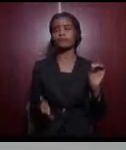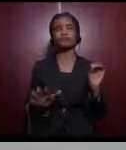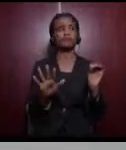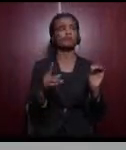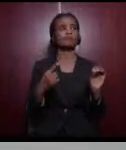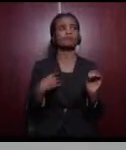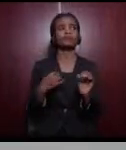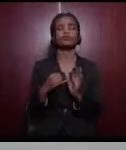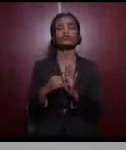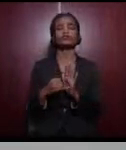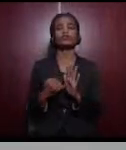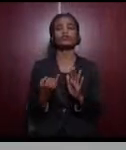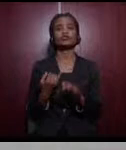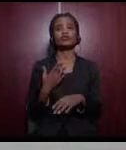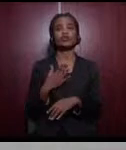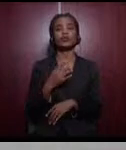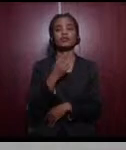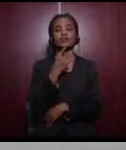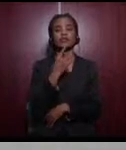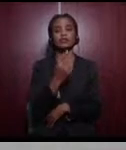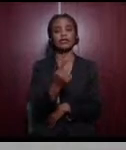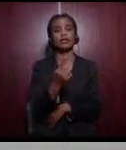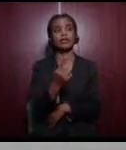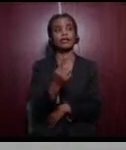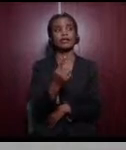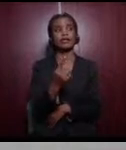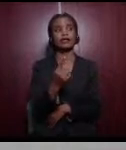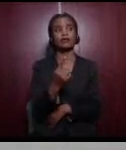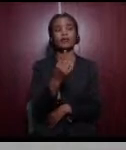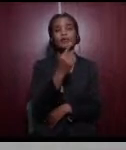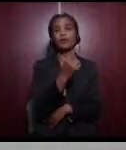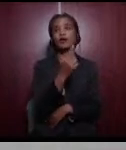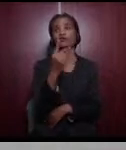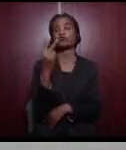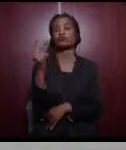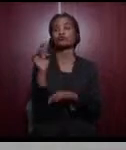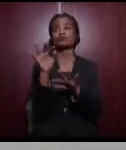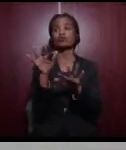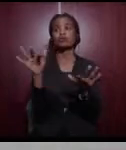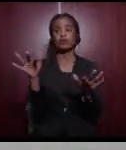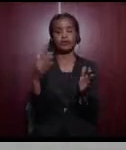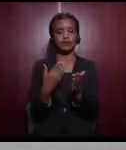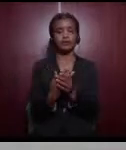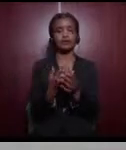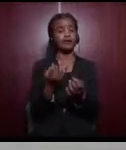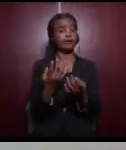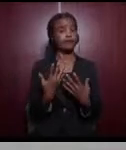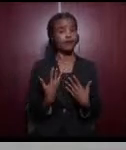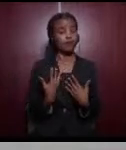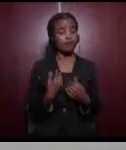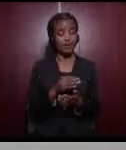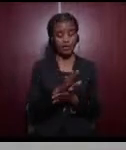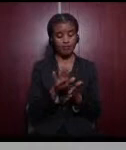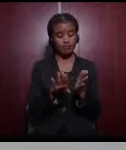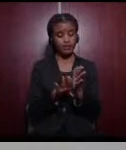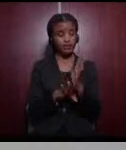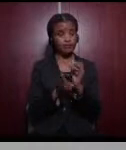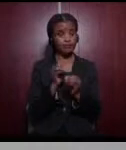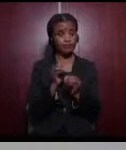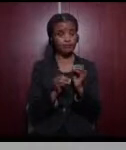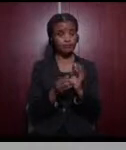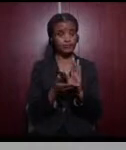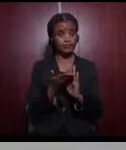want two people just to indicate whether they support this amendment or they are not supporting after we